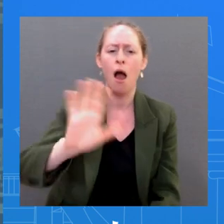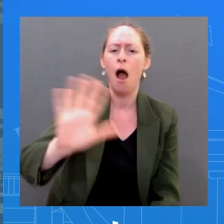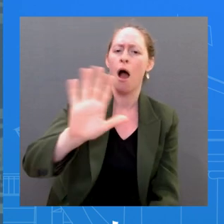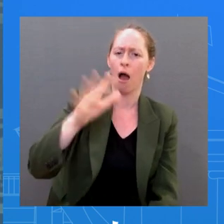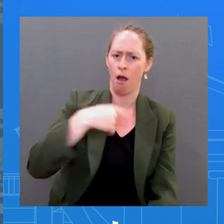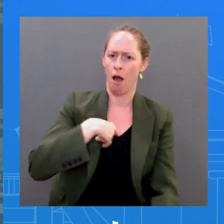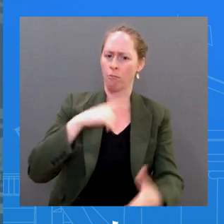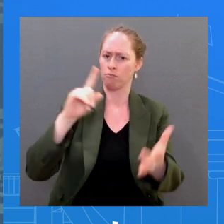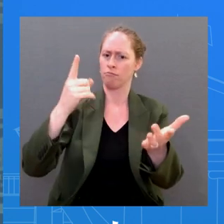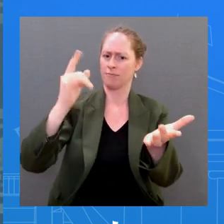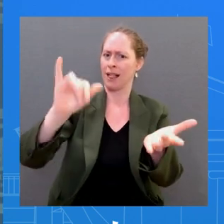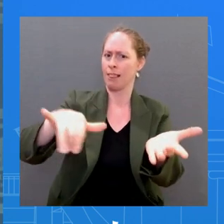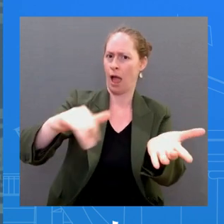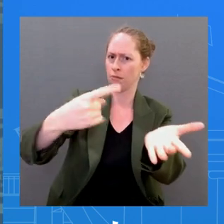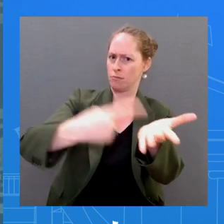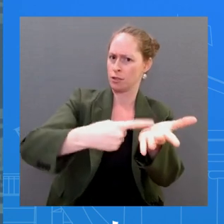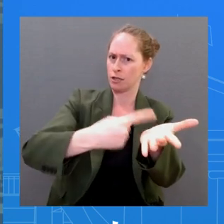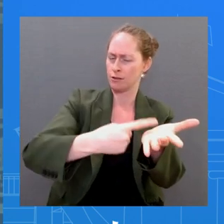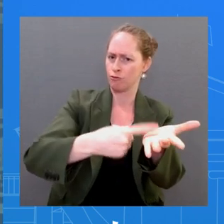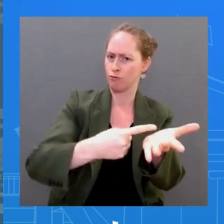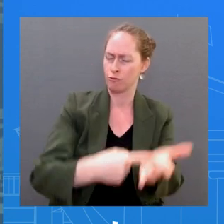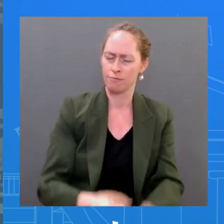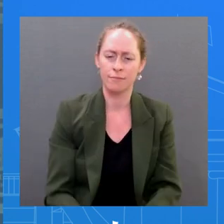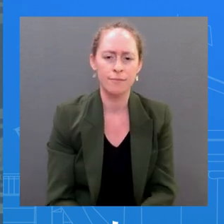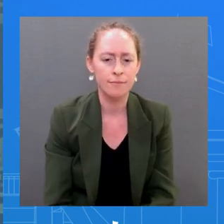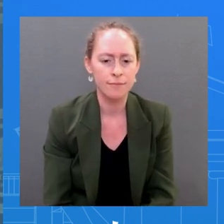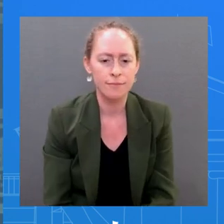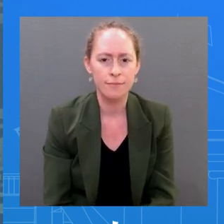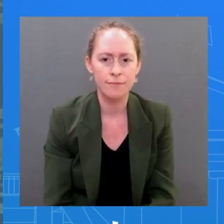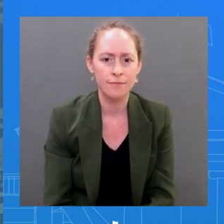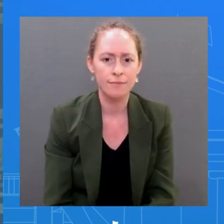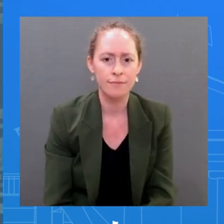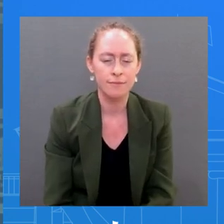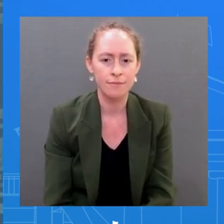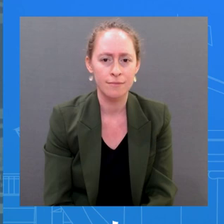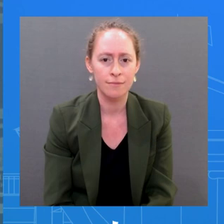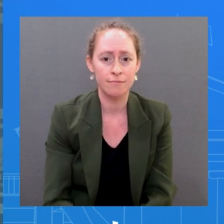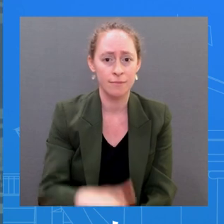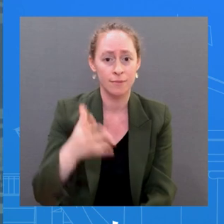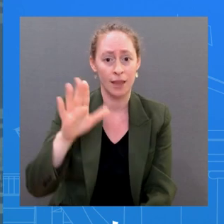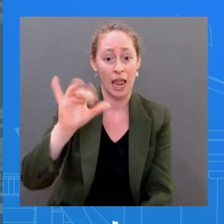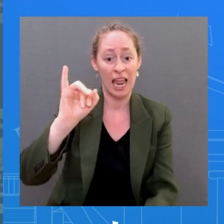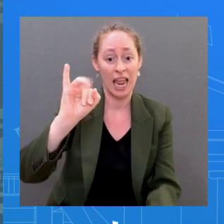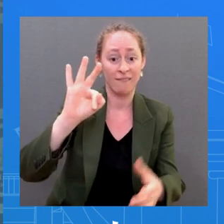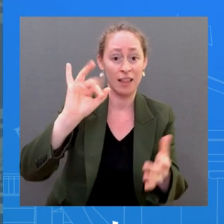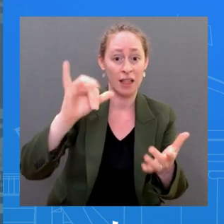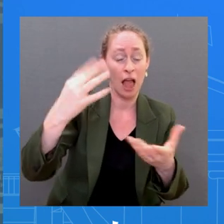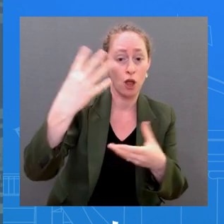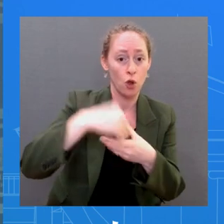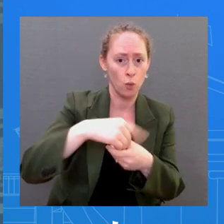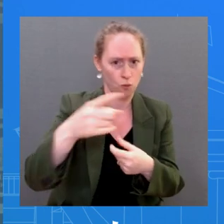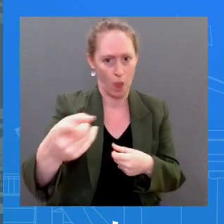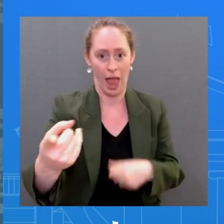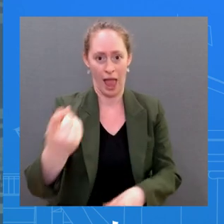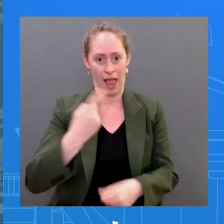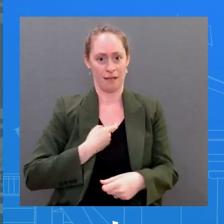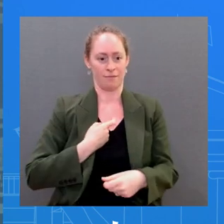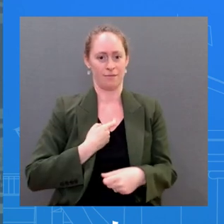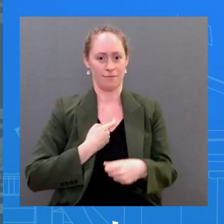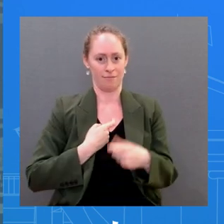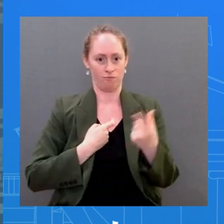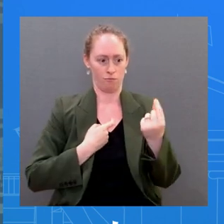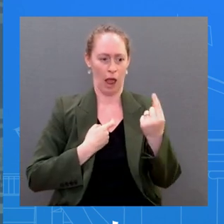If that was on the table, that would have affected But you're asking me a question about what I think may have